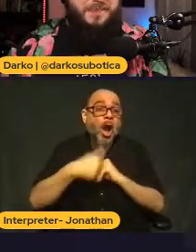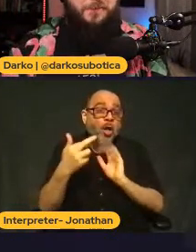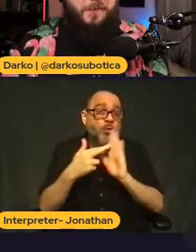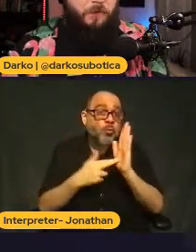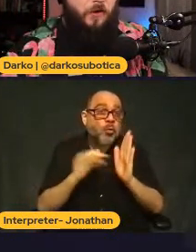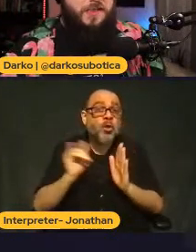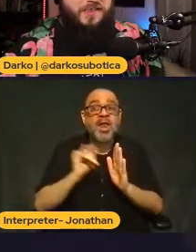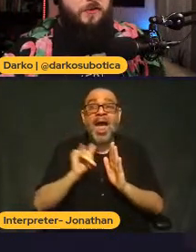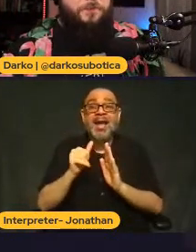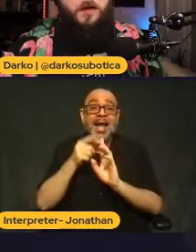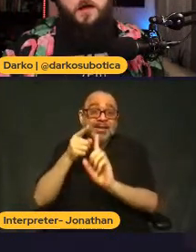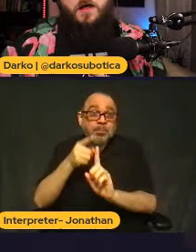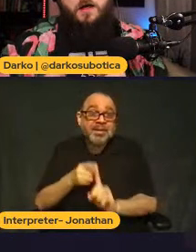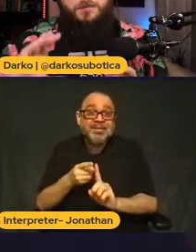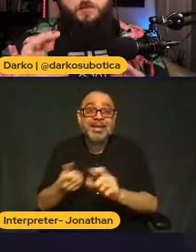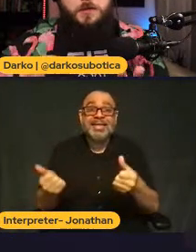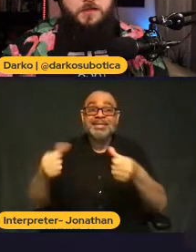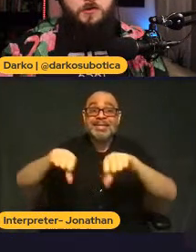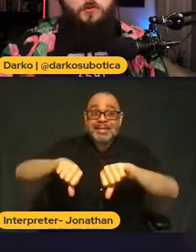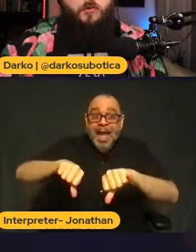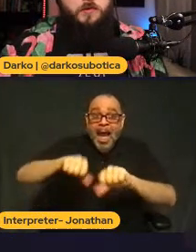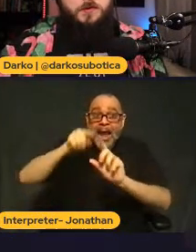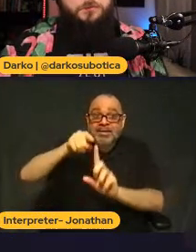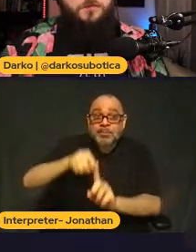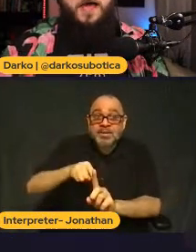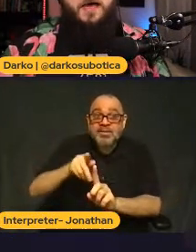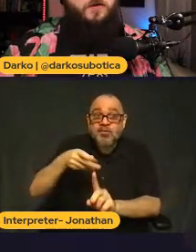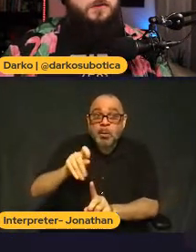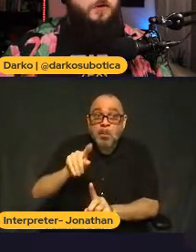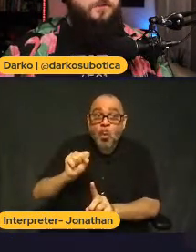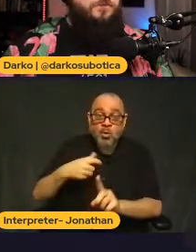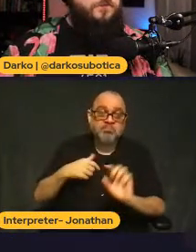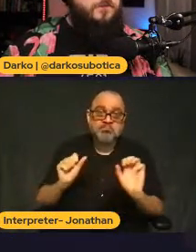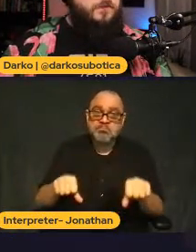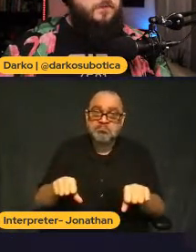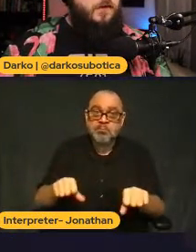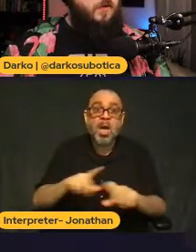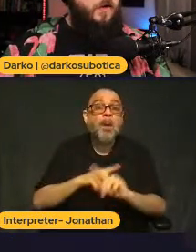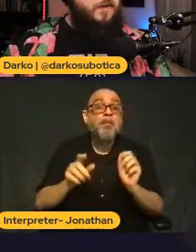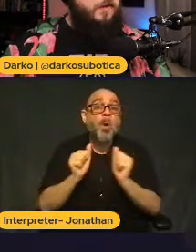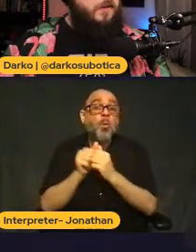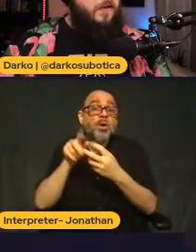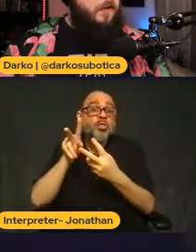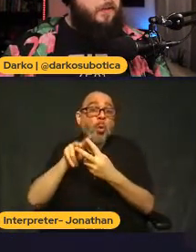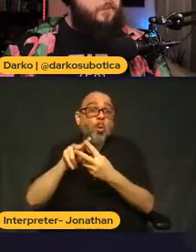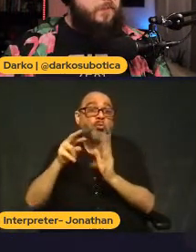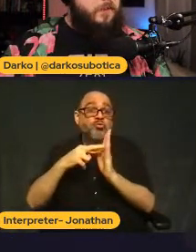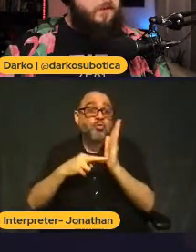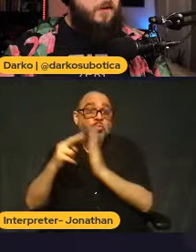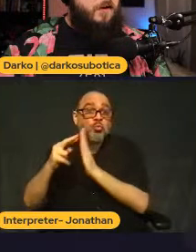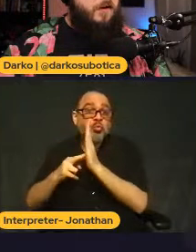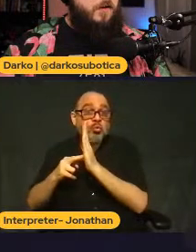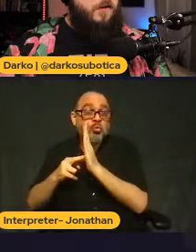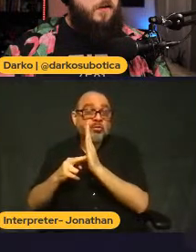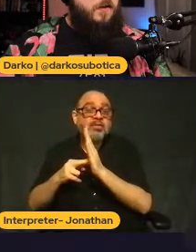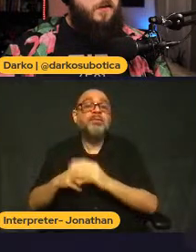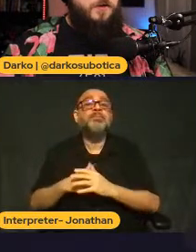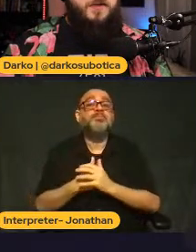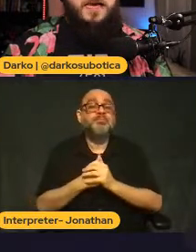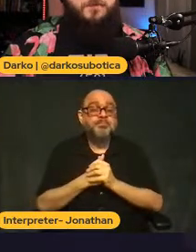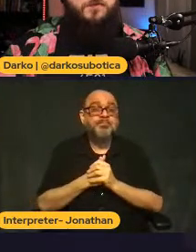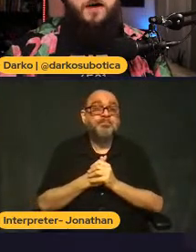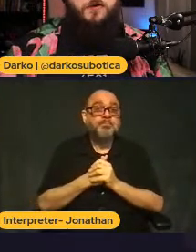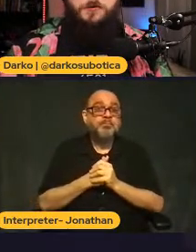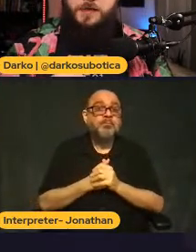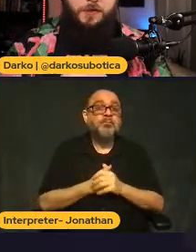deny specific ports, etc. But with these 2 rules, and also with, let me find it here,